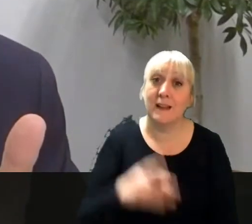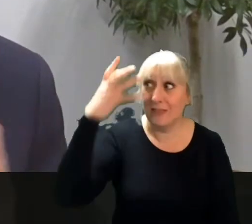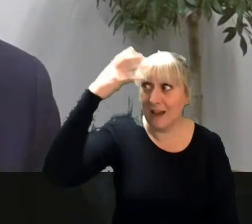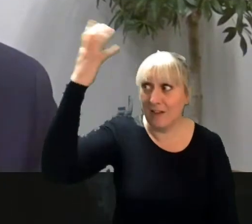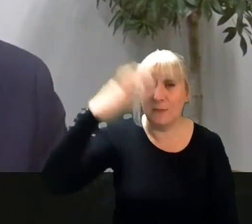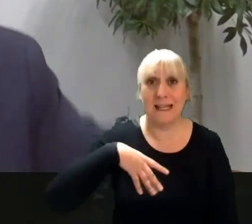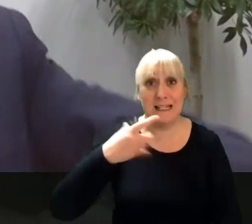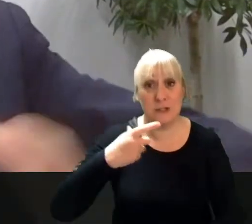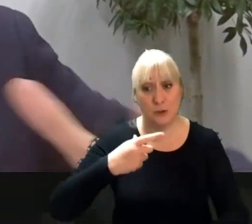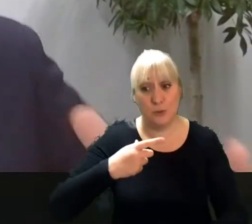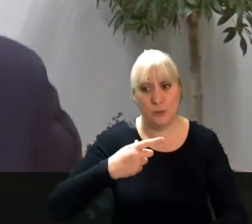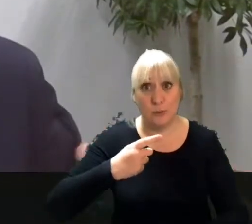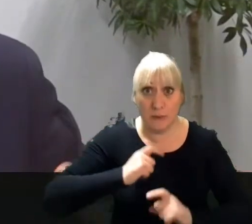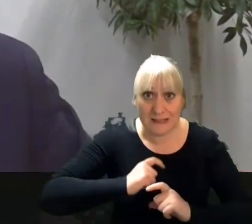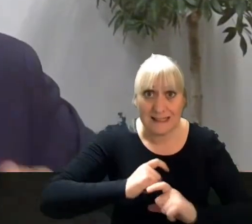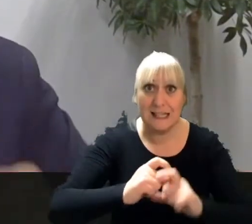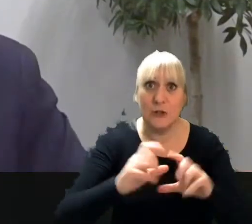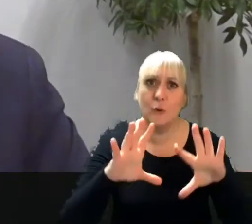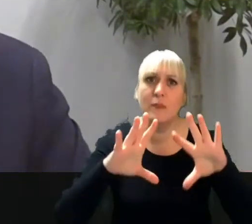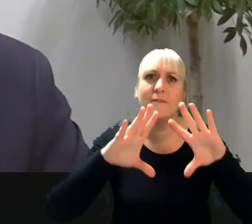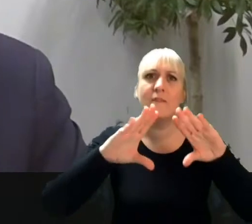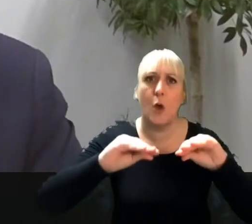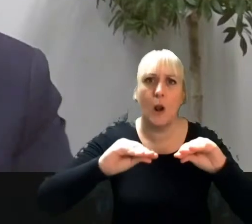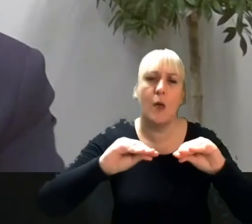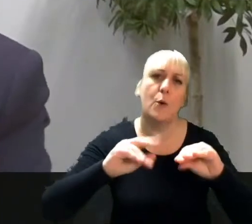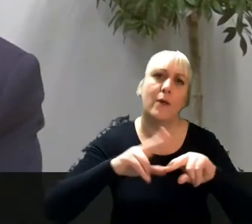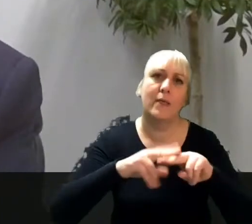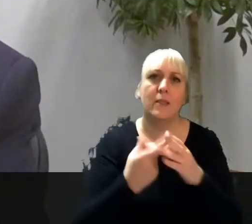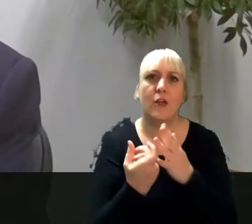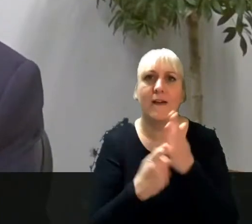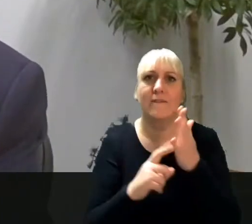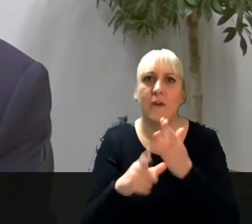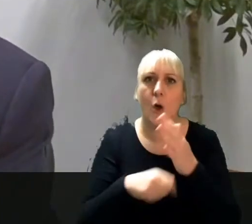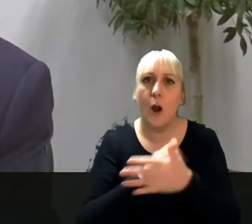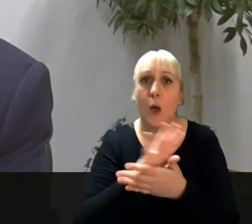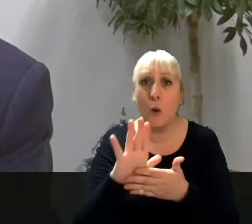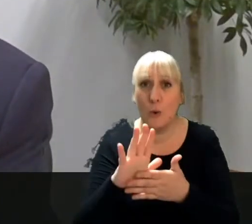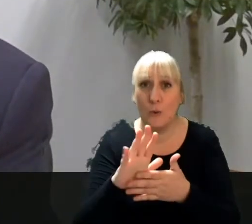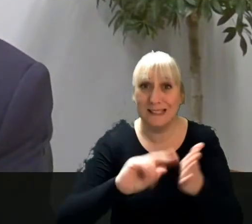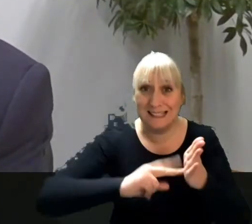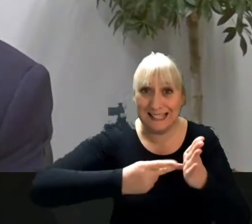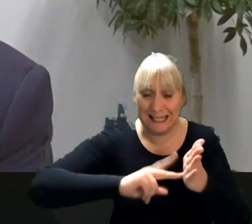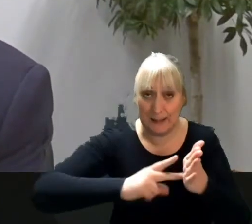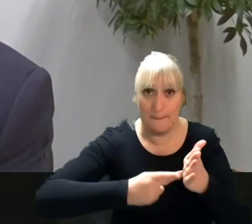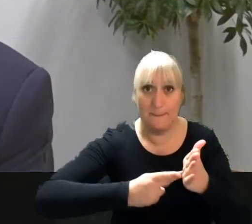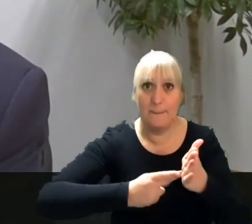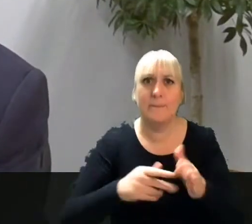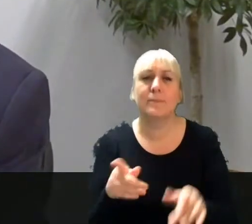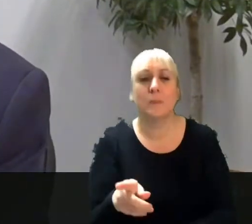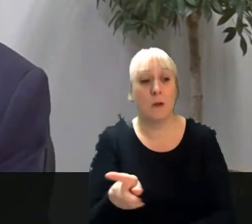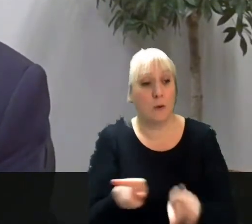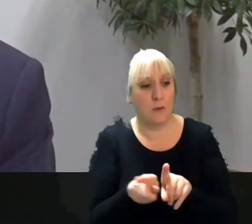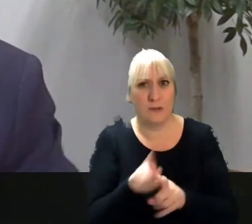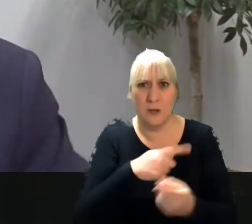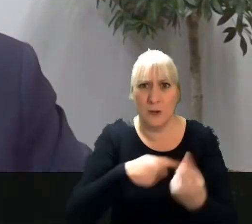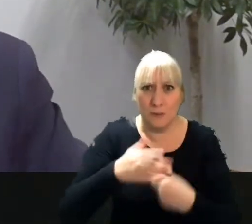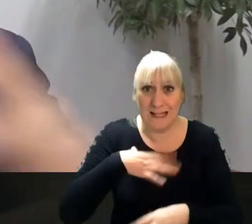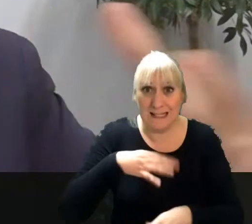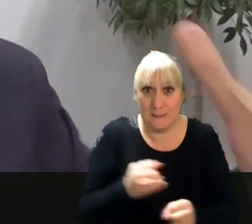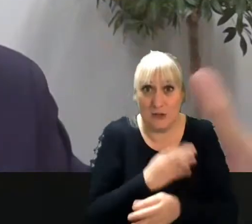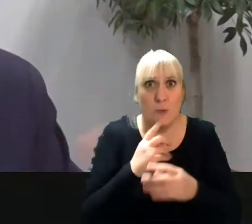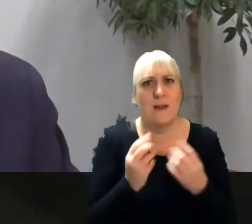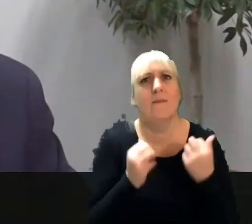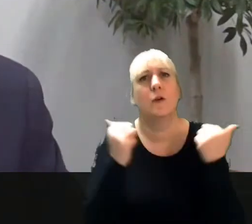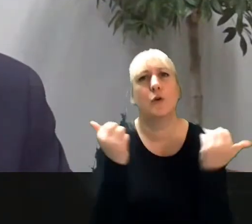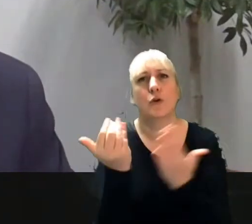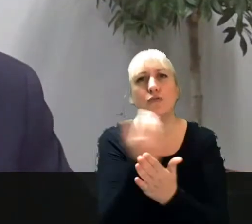provide VAT support. So as a collective, we'll lobby the government to do so. But separately, we've got to make sure we've got a recovery plan going forward. So skilling